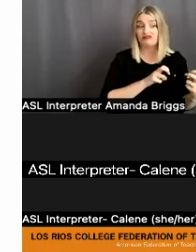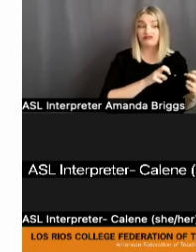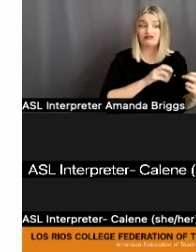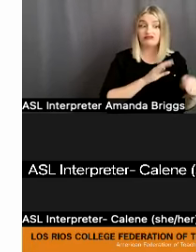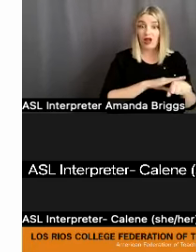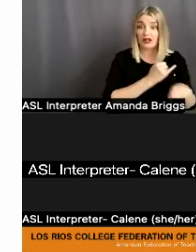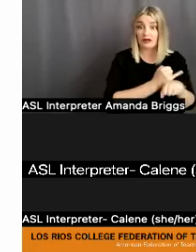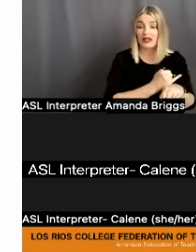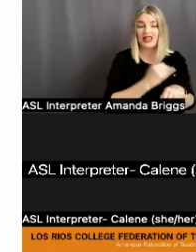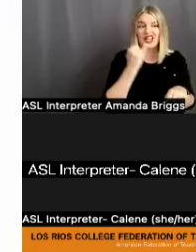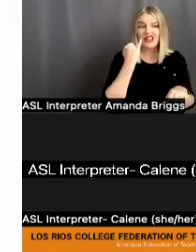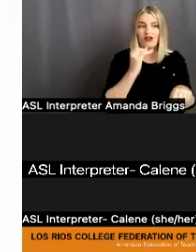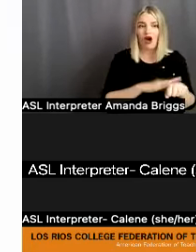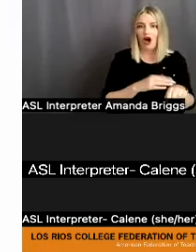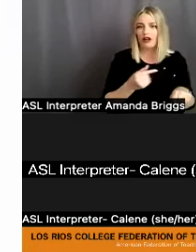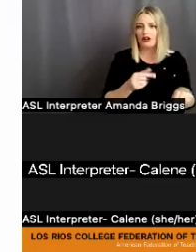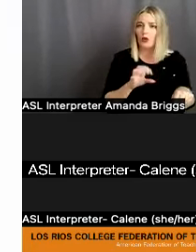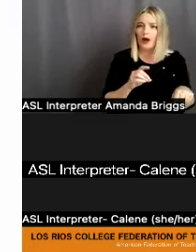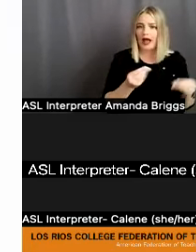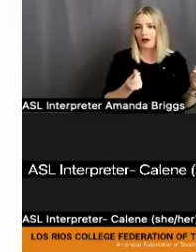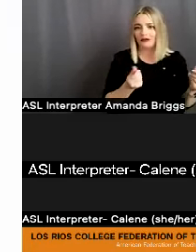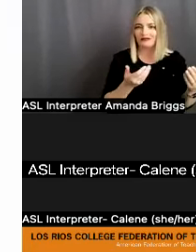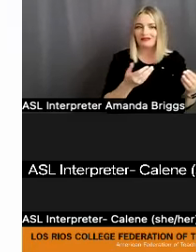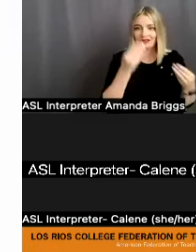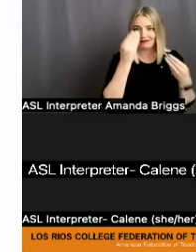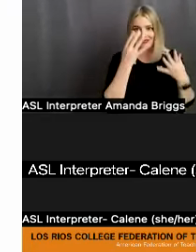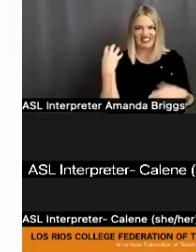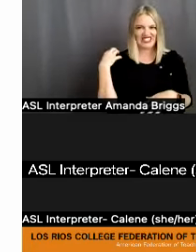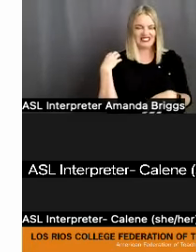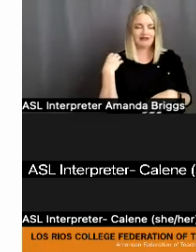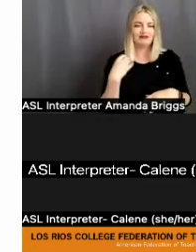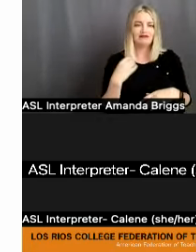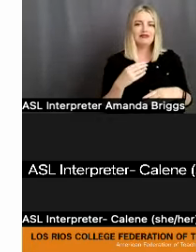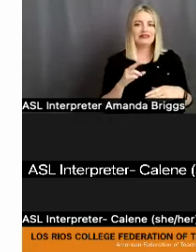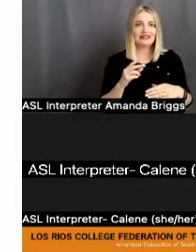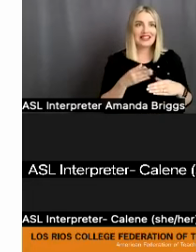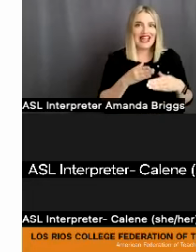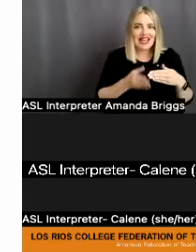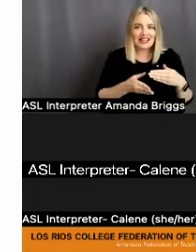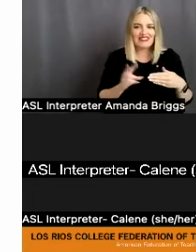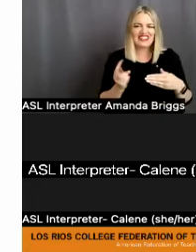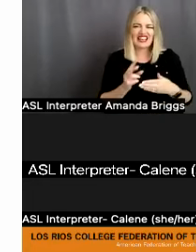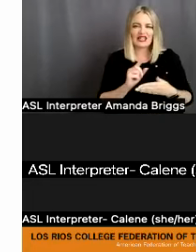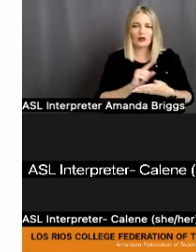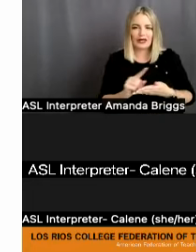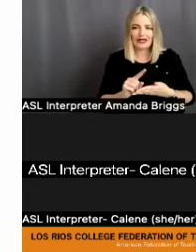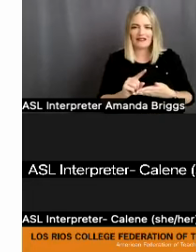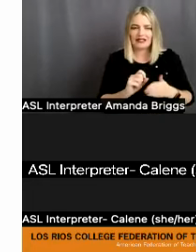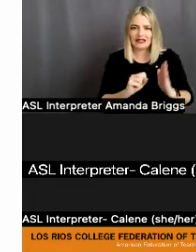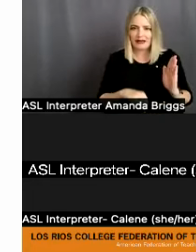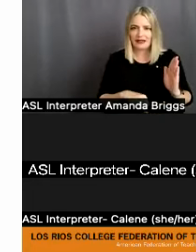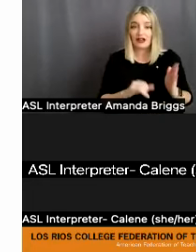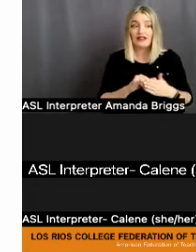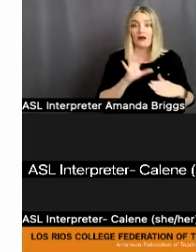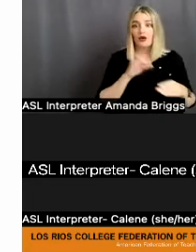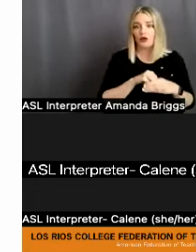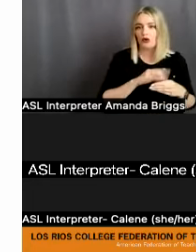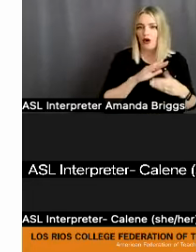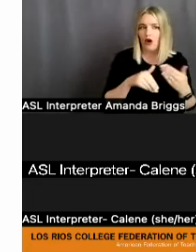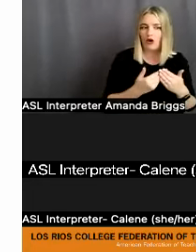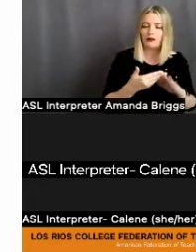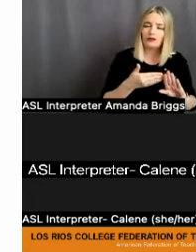opt for an on-ground review, you must inform the dean by the end of the second week of the semester. This will be included in all of the